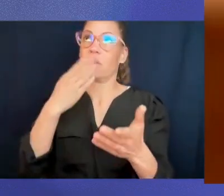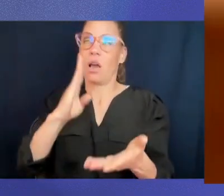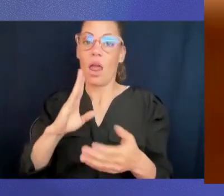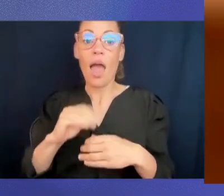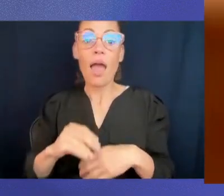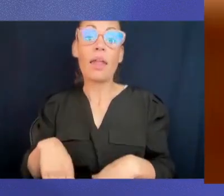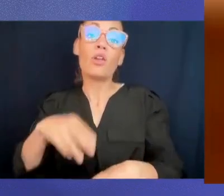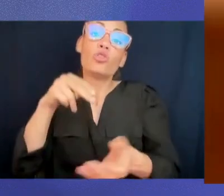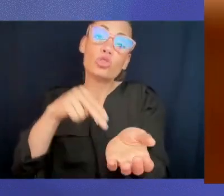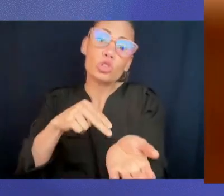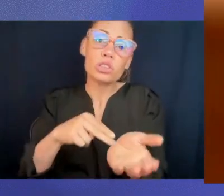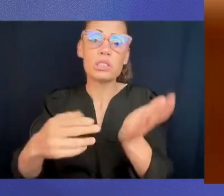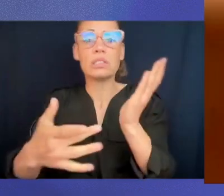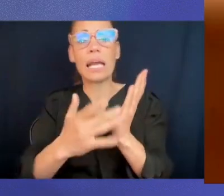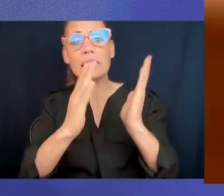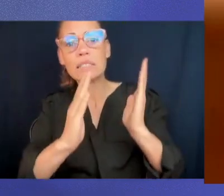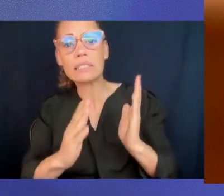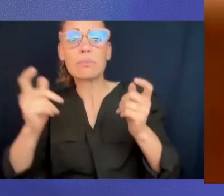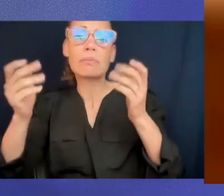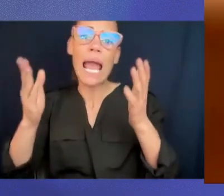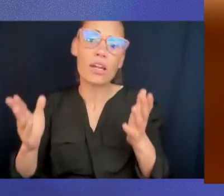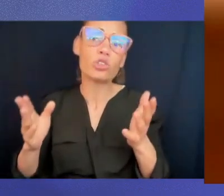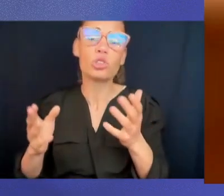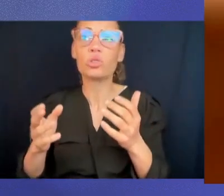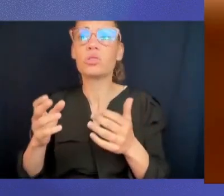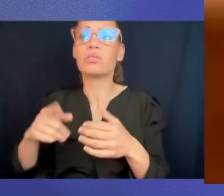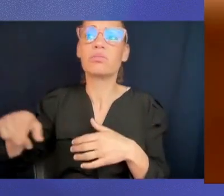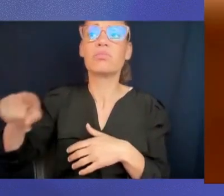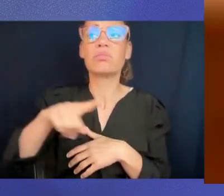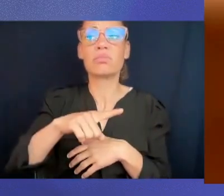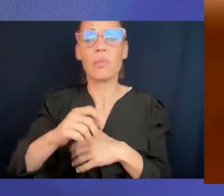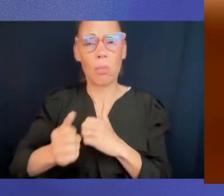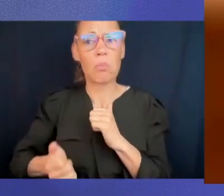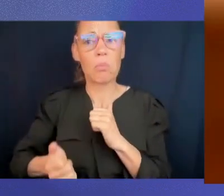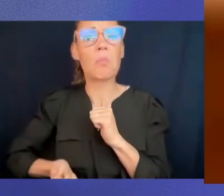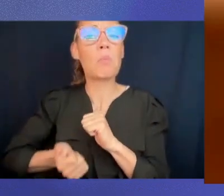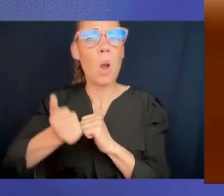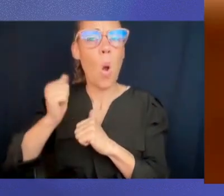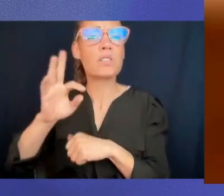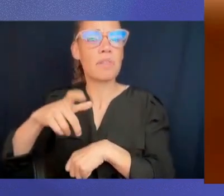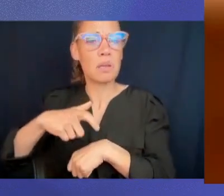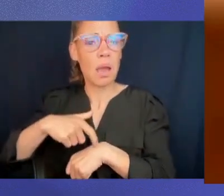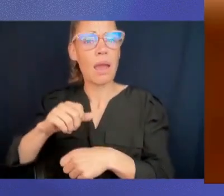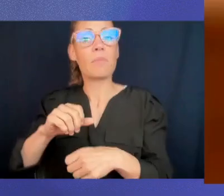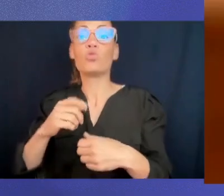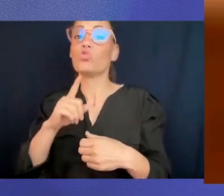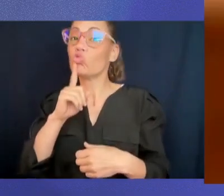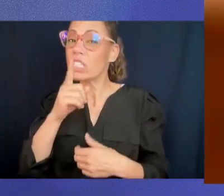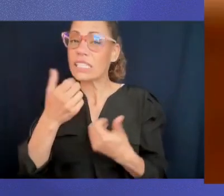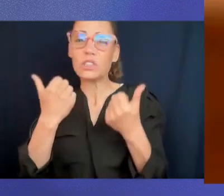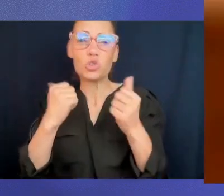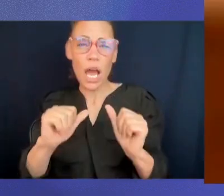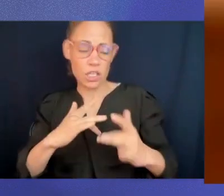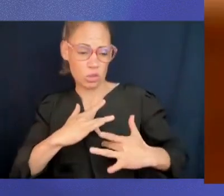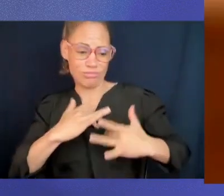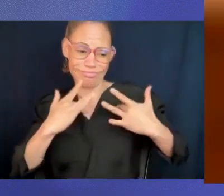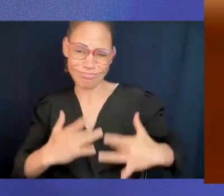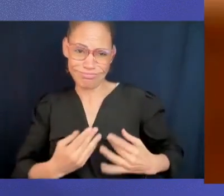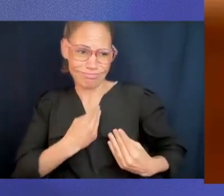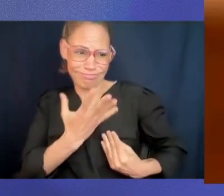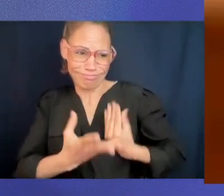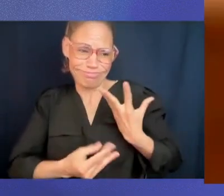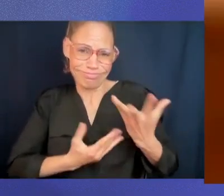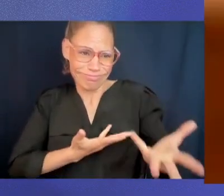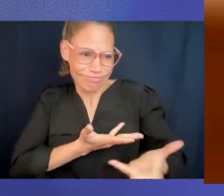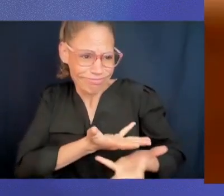managers, often, I dare say usually, are working with real generosity and from their hearts. They want